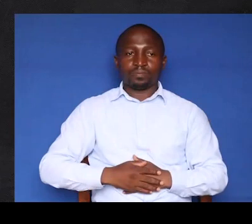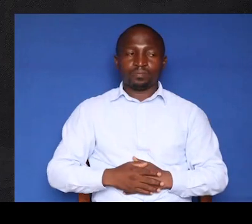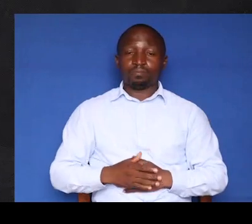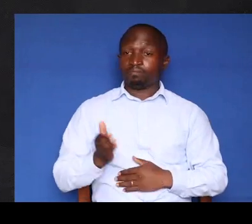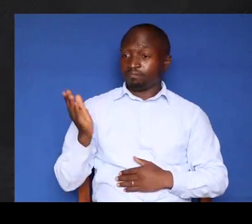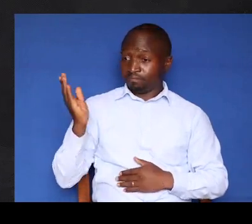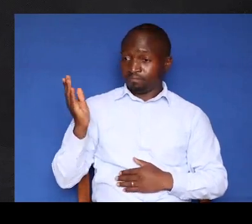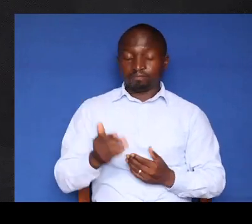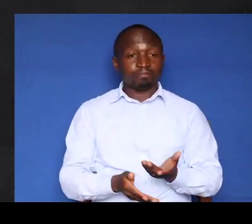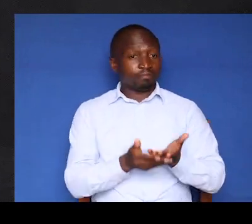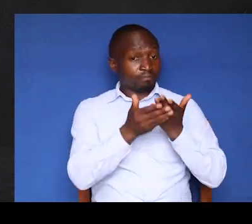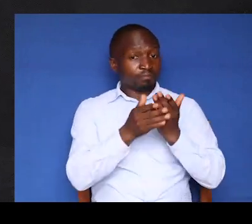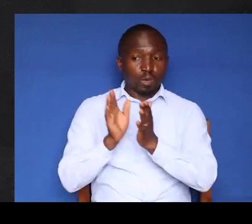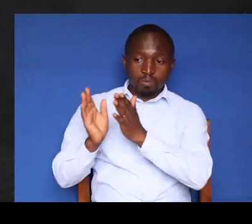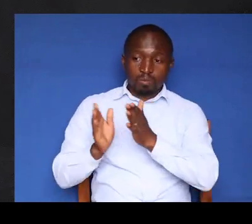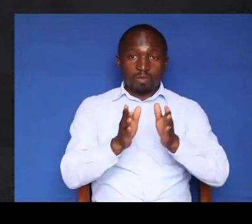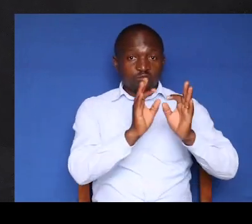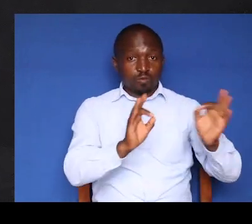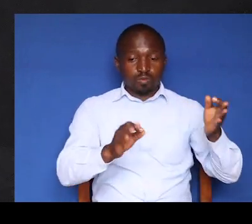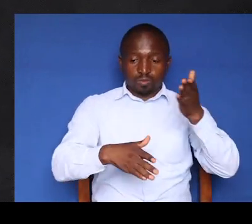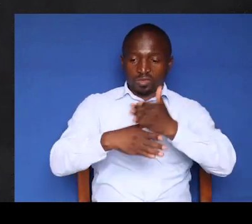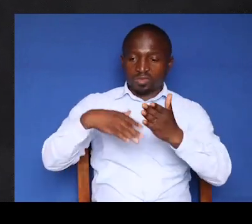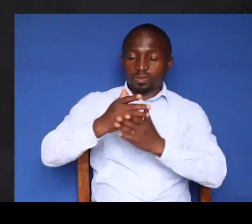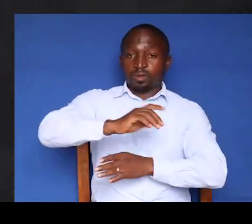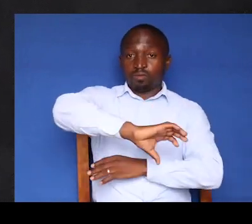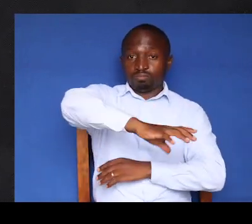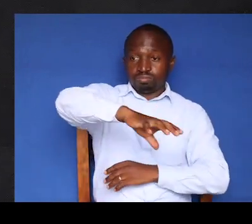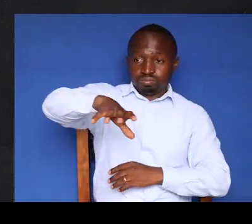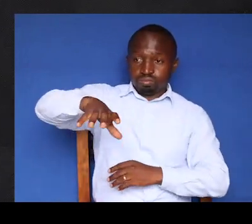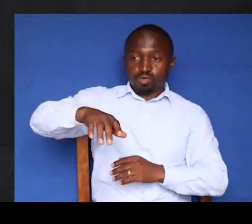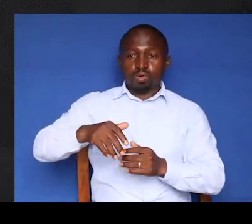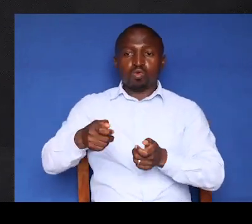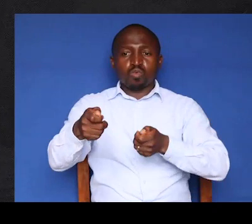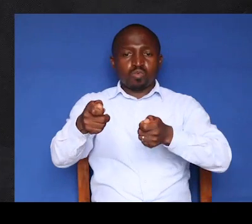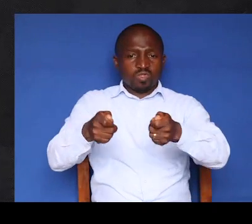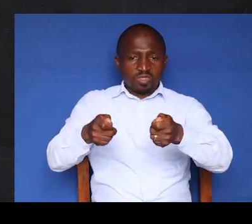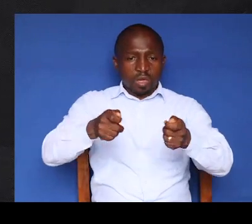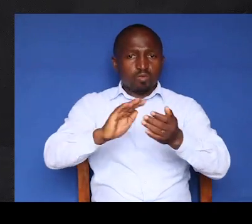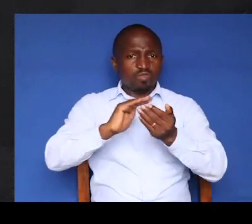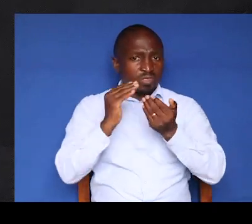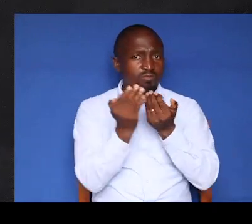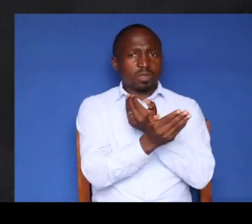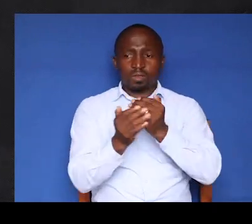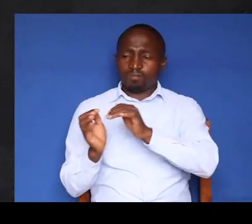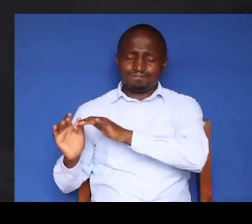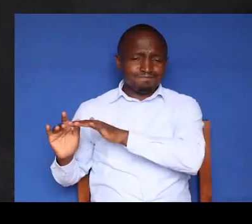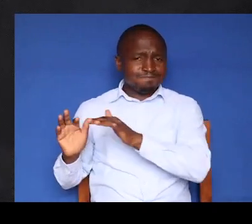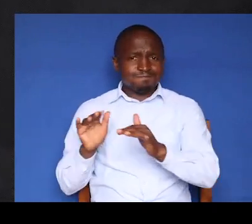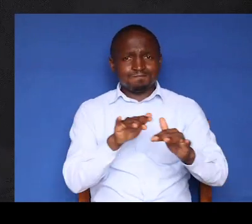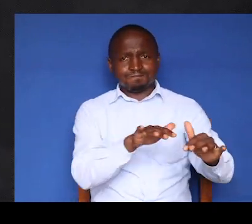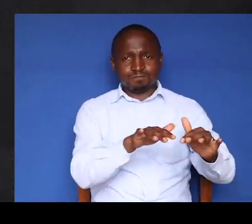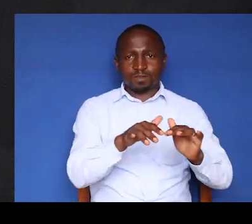It directs good plans of dams construction for flood controls. We used to control